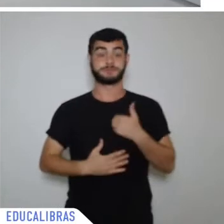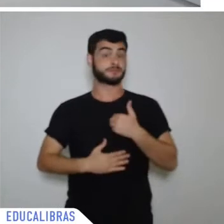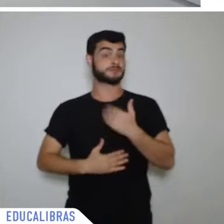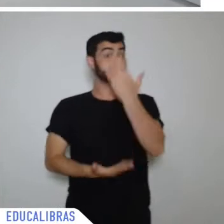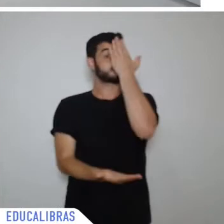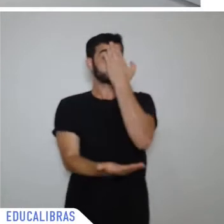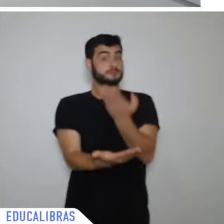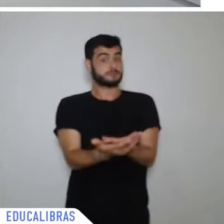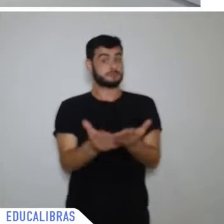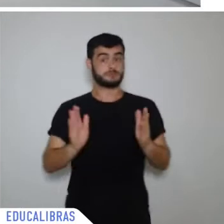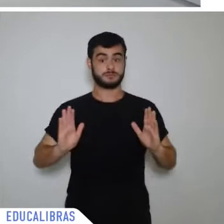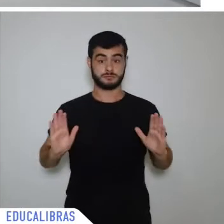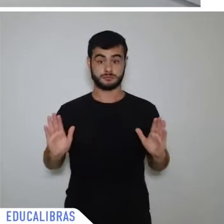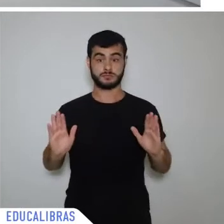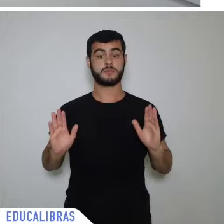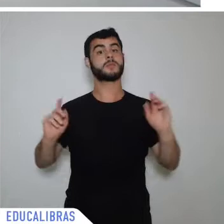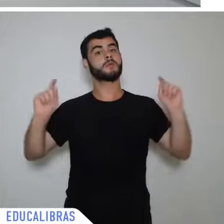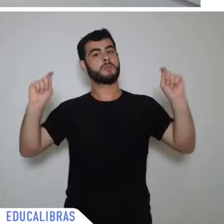So